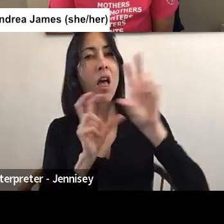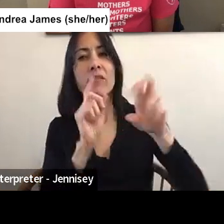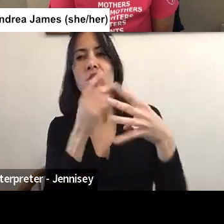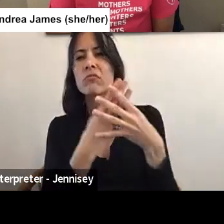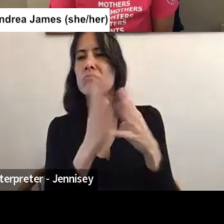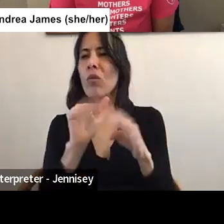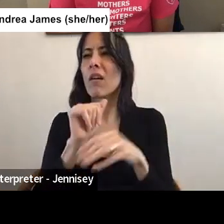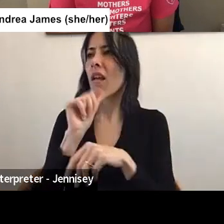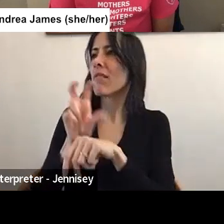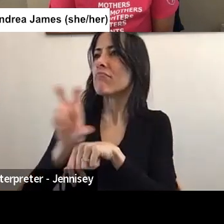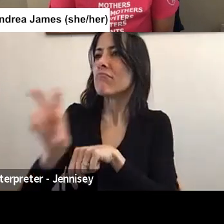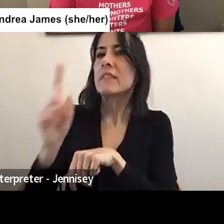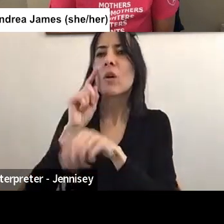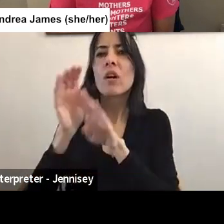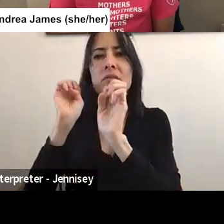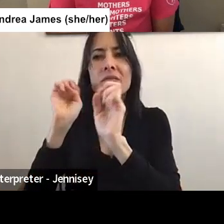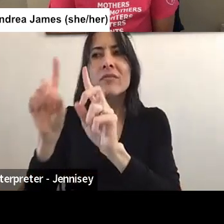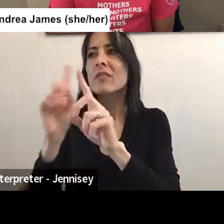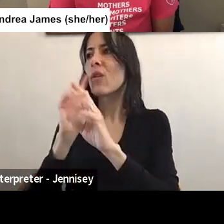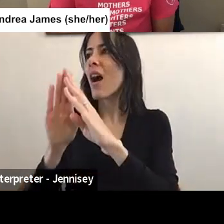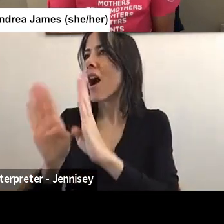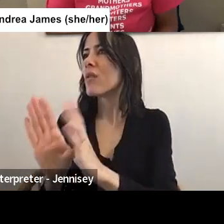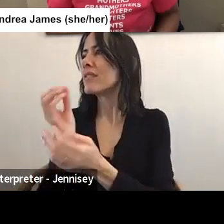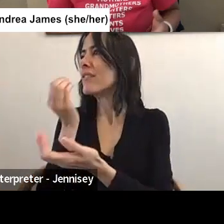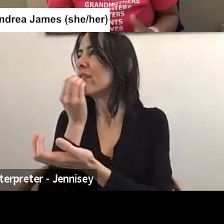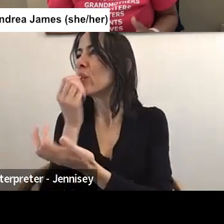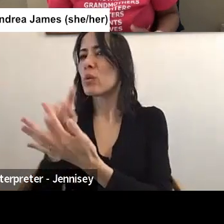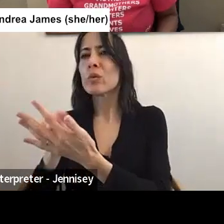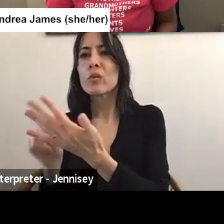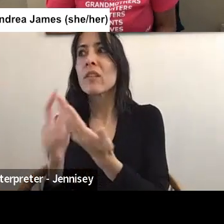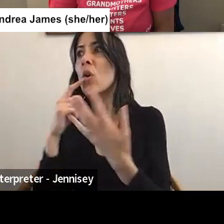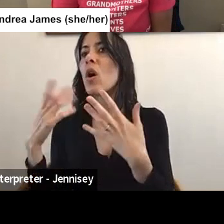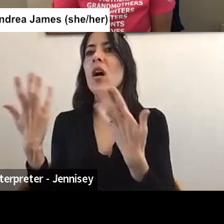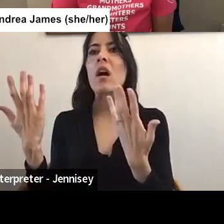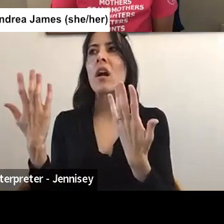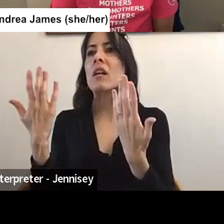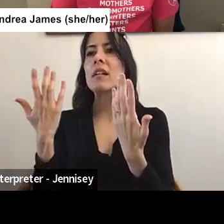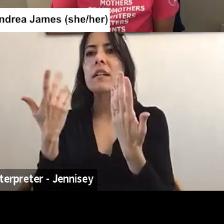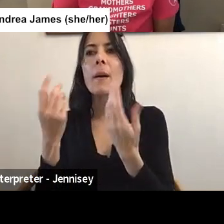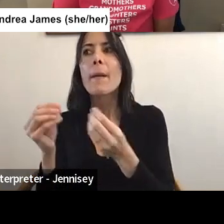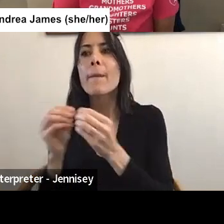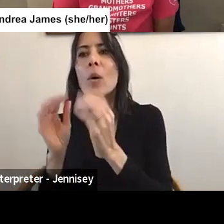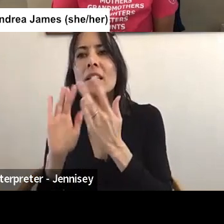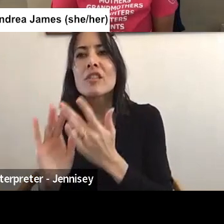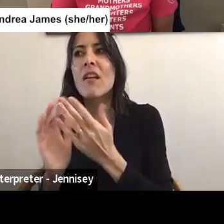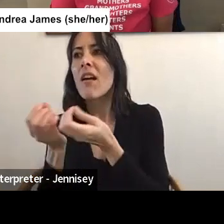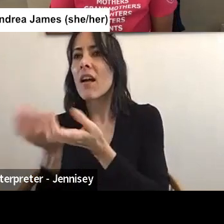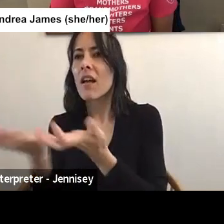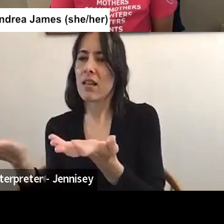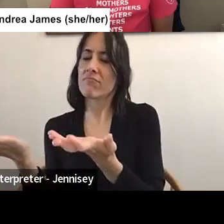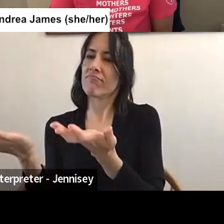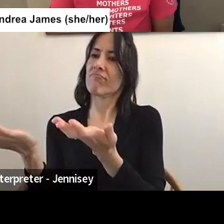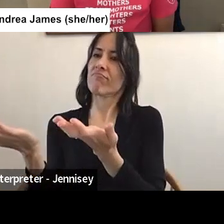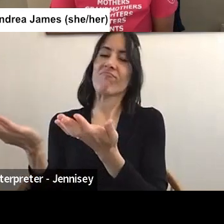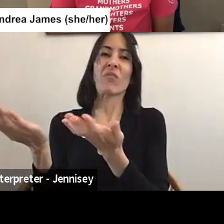food and all of these other things, closed the digital divide, all of these things that we could have done. But in